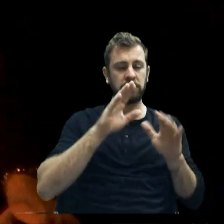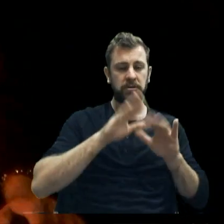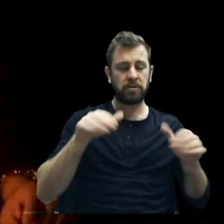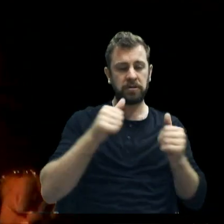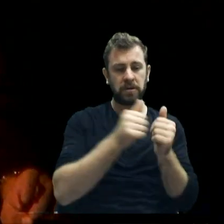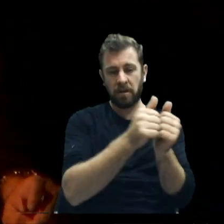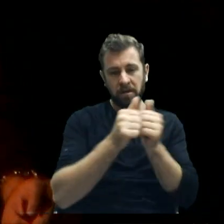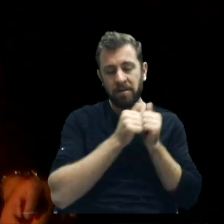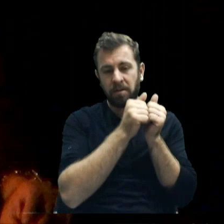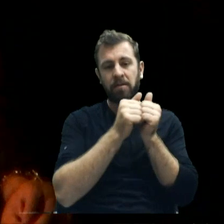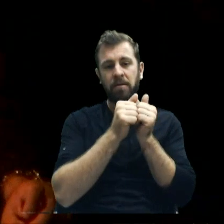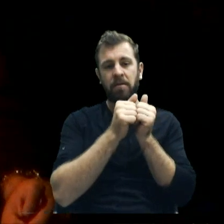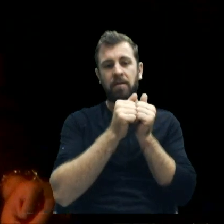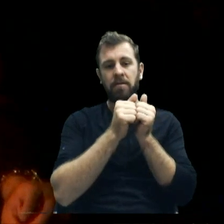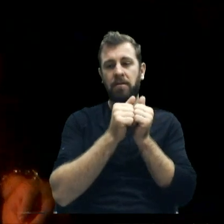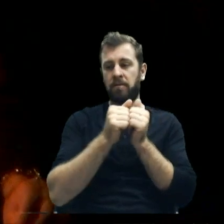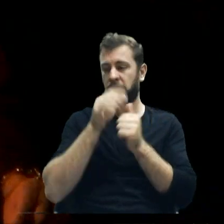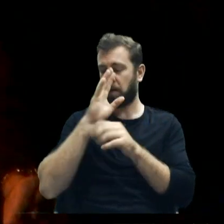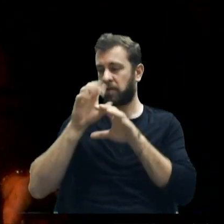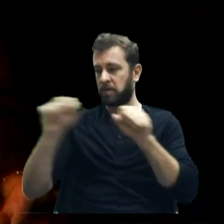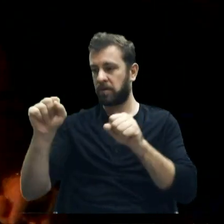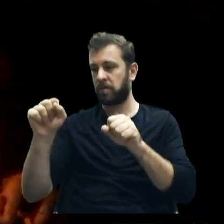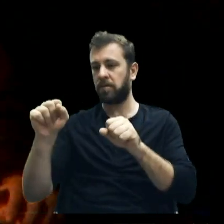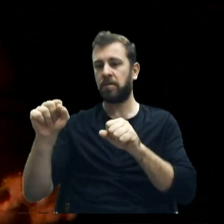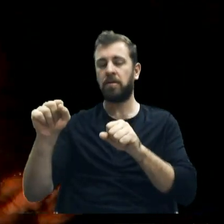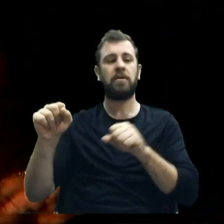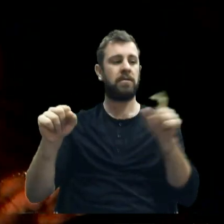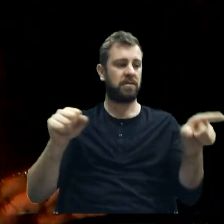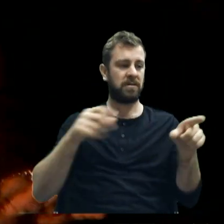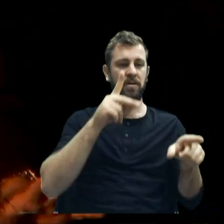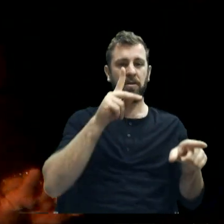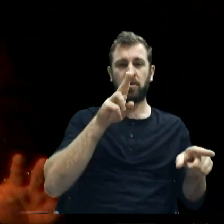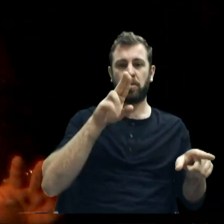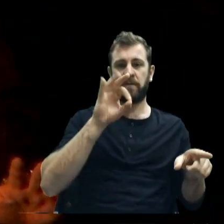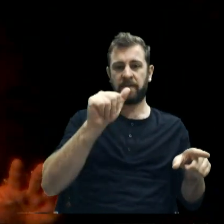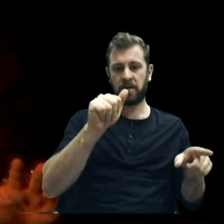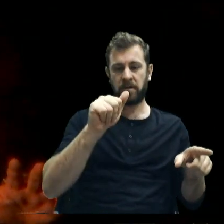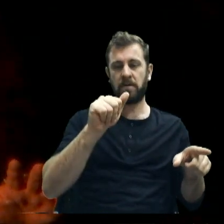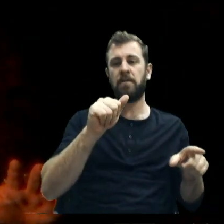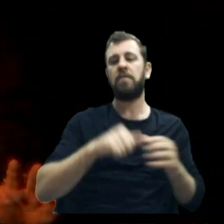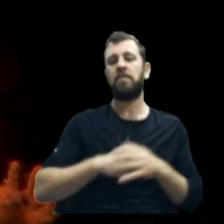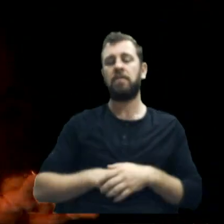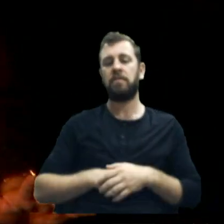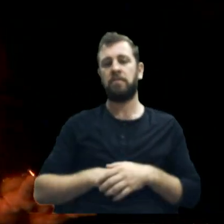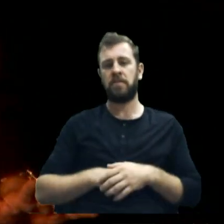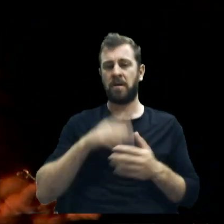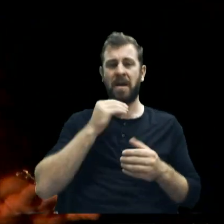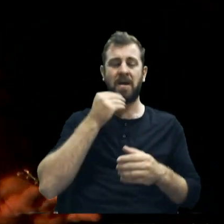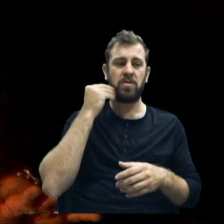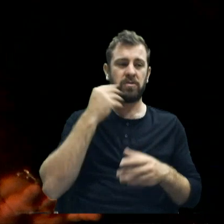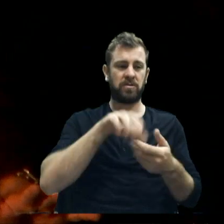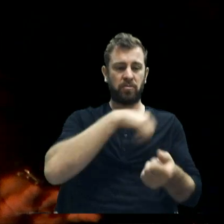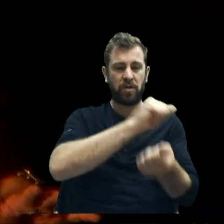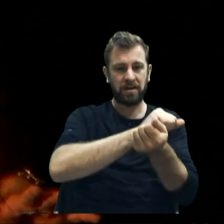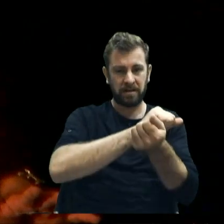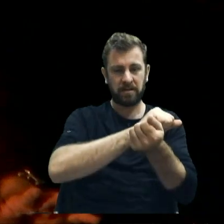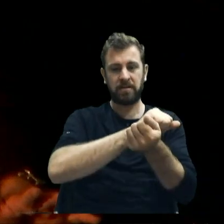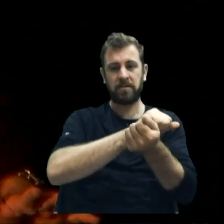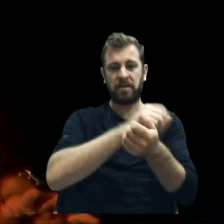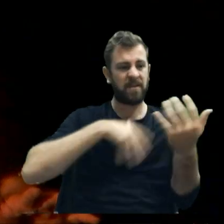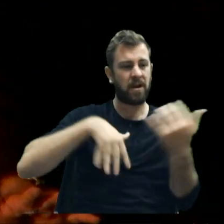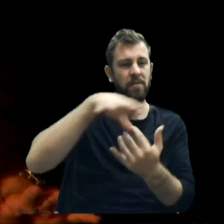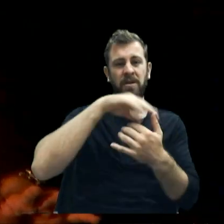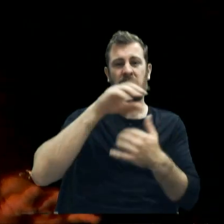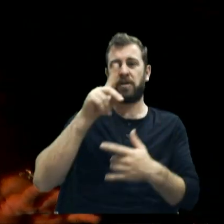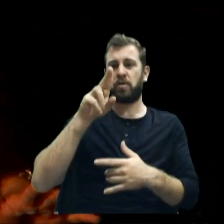When Imam Hussein was in Karbala, Habib of course was in Kufa under immense house arrest. The environment in Kufa was